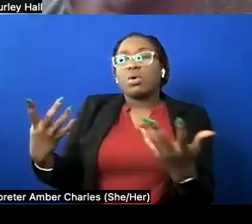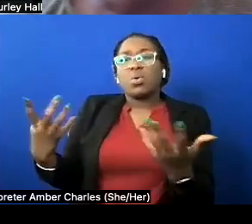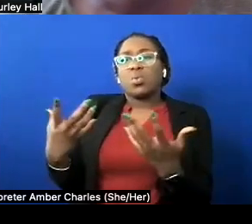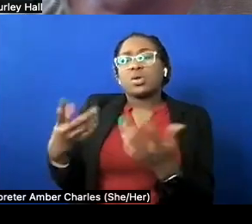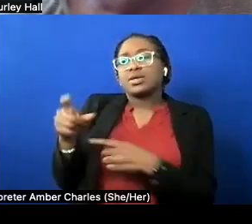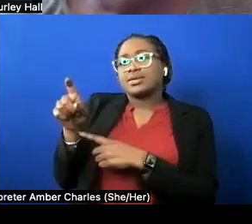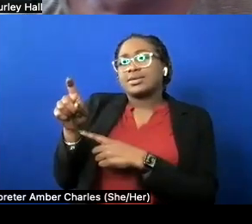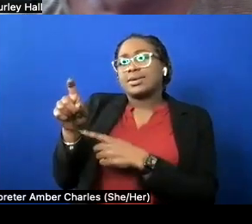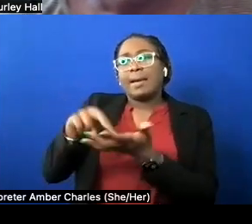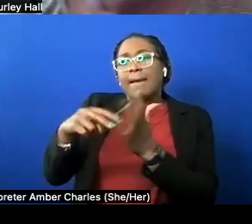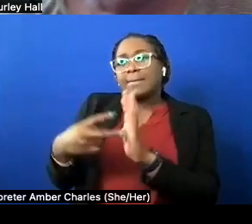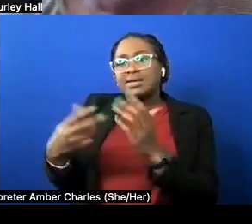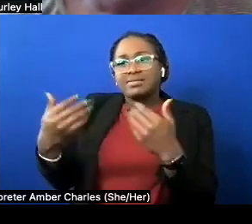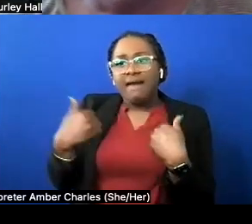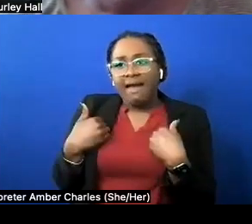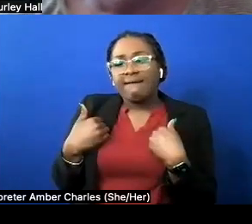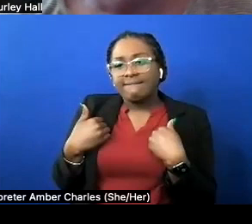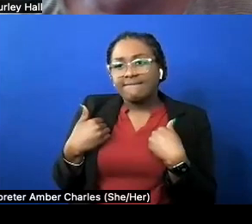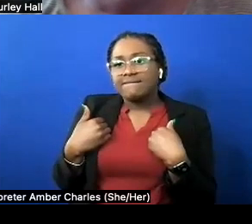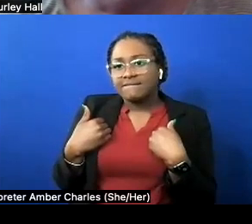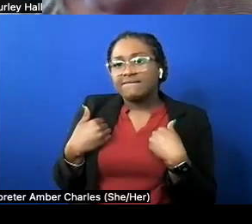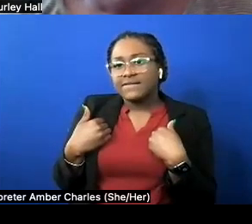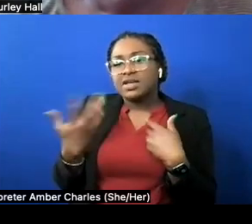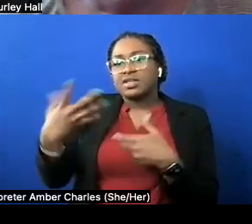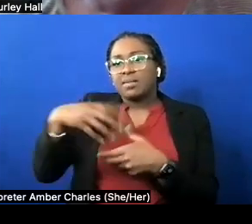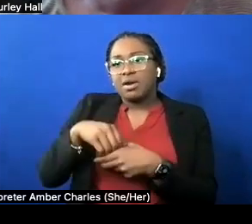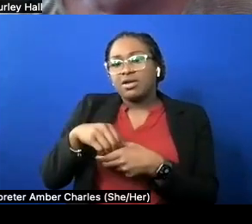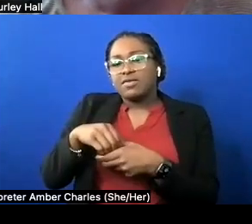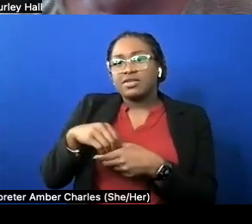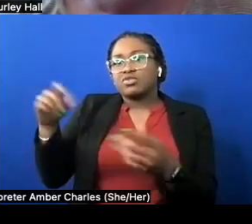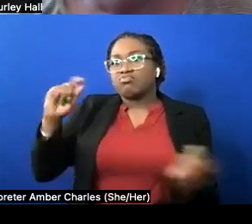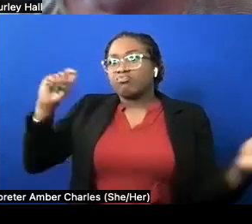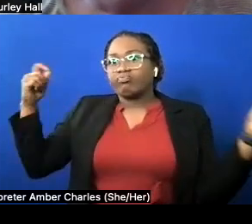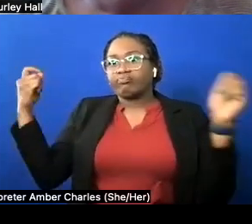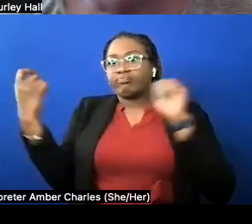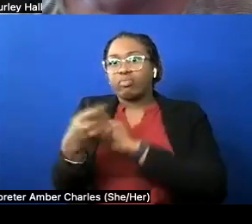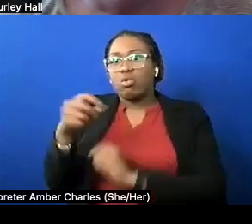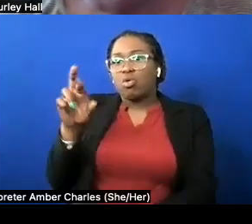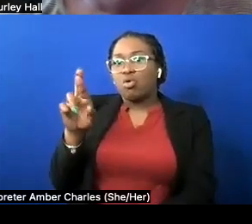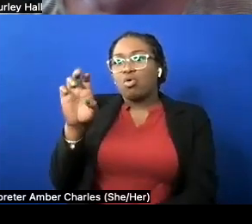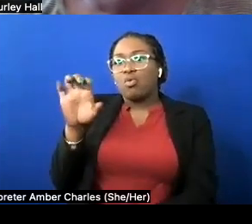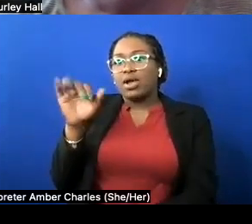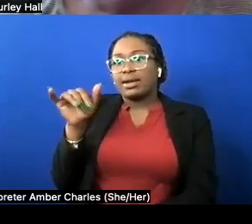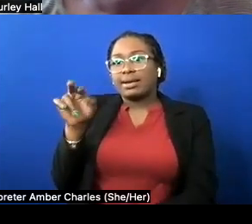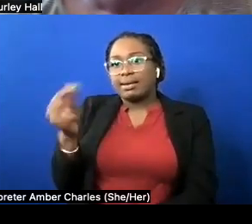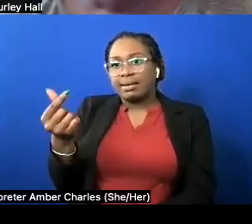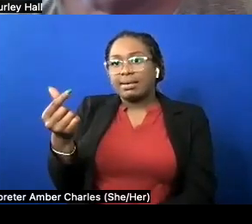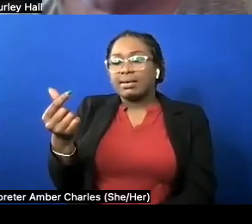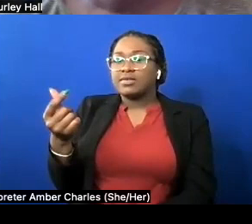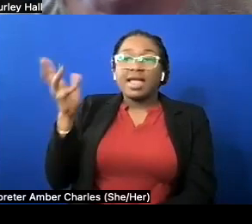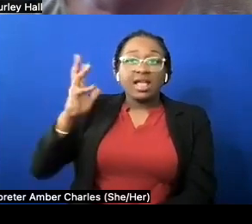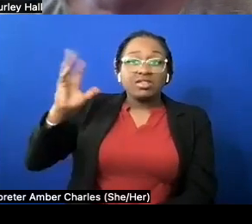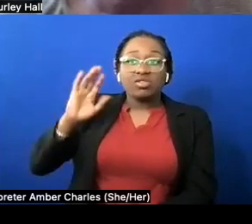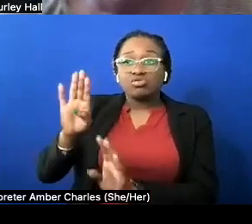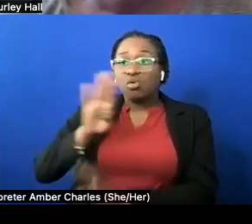have as part of this reckoning one's own ancestral board of directors,